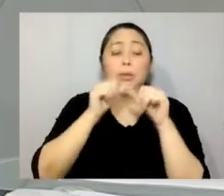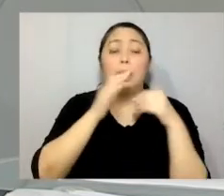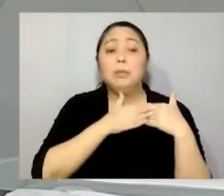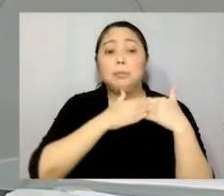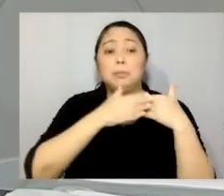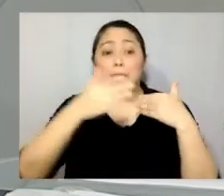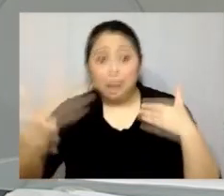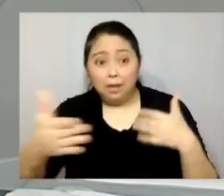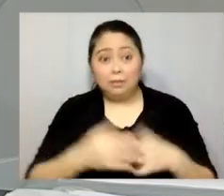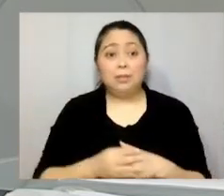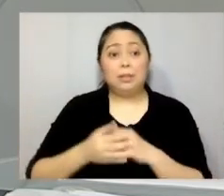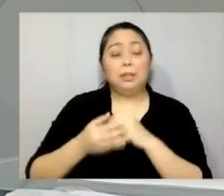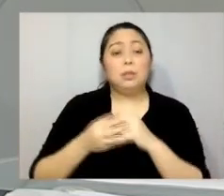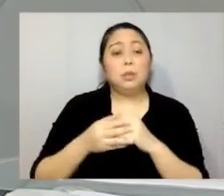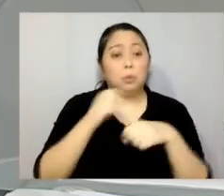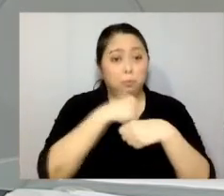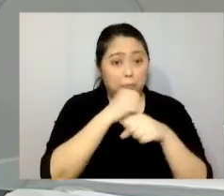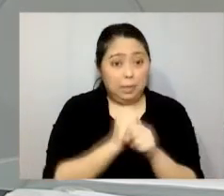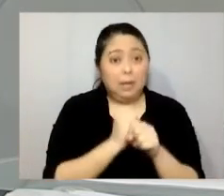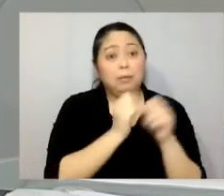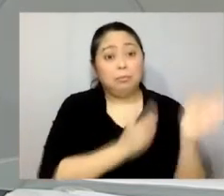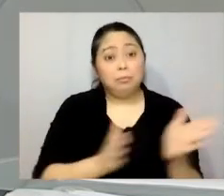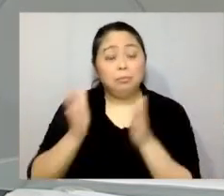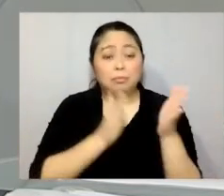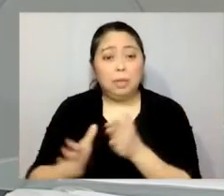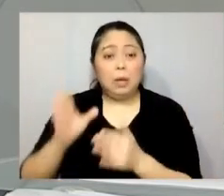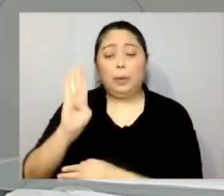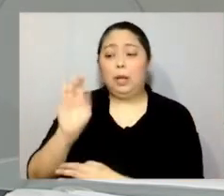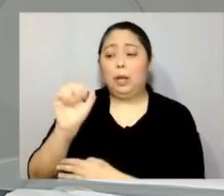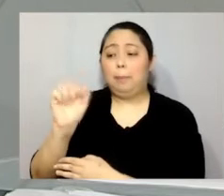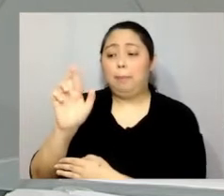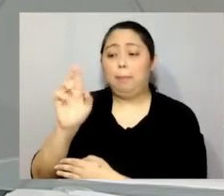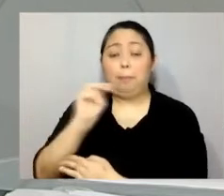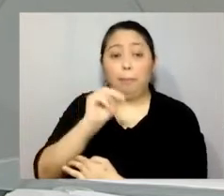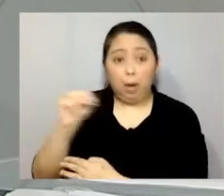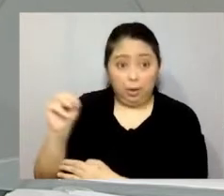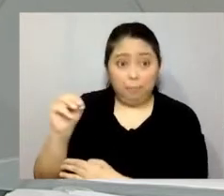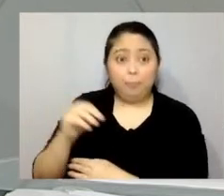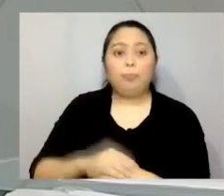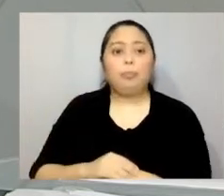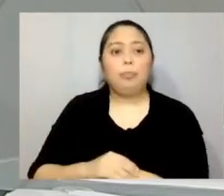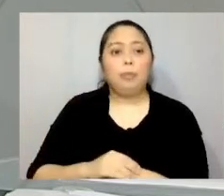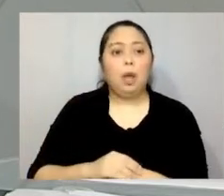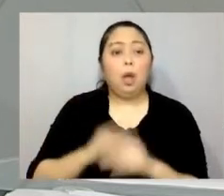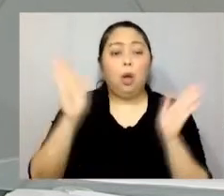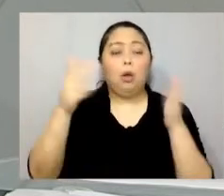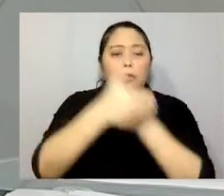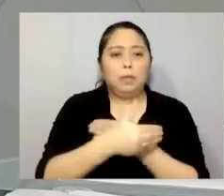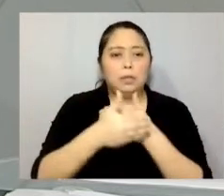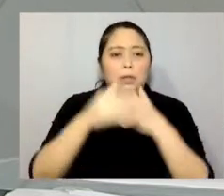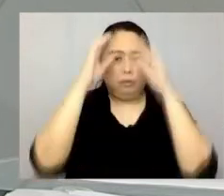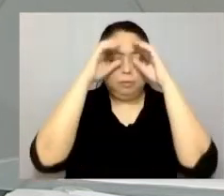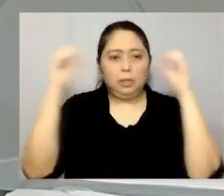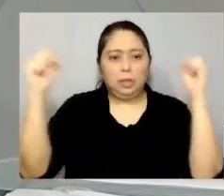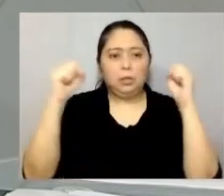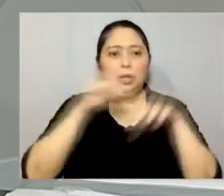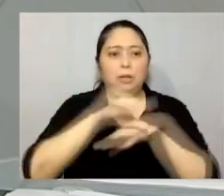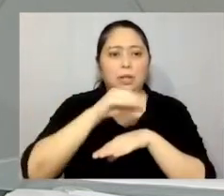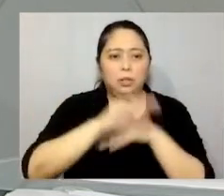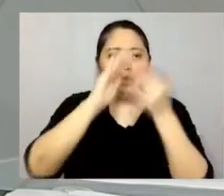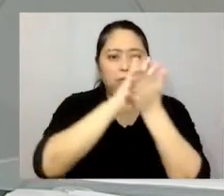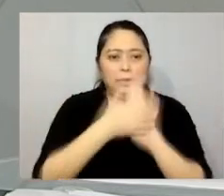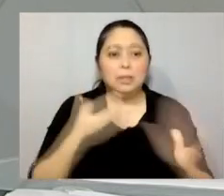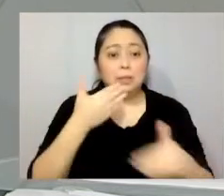Beyond, produced in partnership with BARM, the Bangsamoro Autonomous Region in Muslim Mindanao, OPAP, the Office of the Presidential Advisor on the